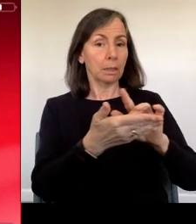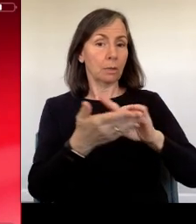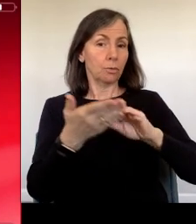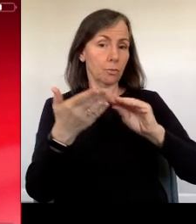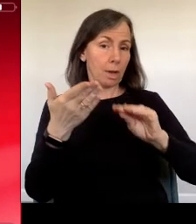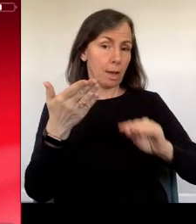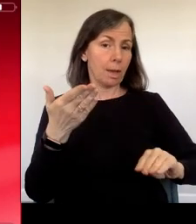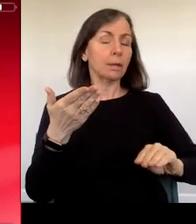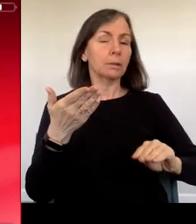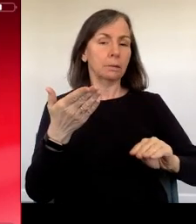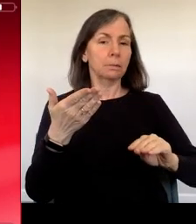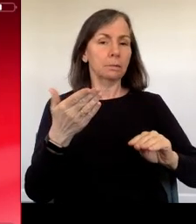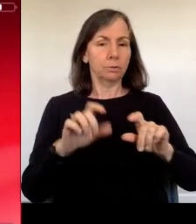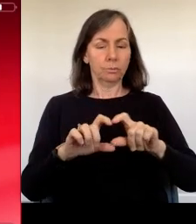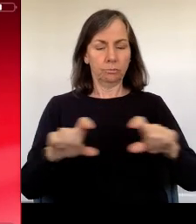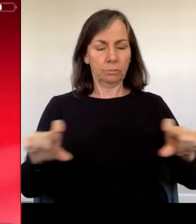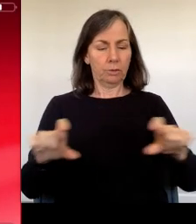onto this dock.